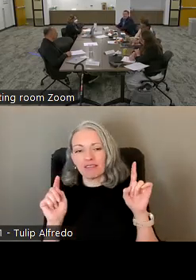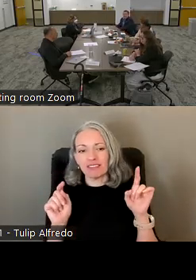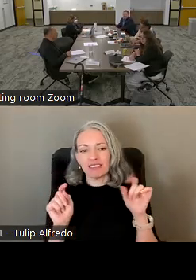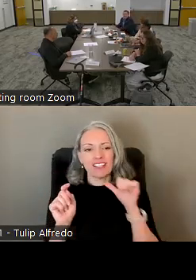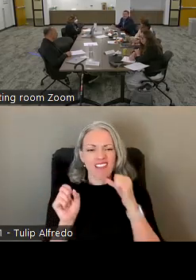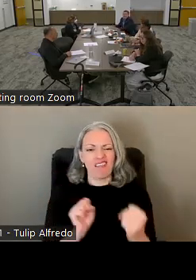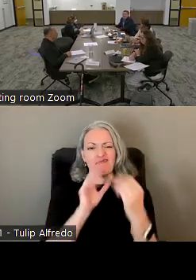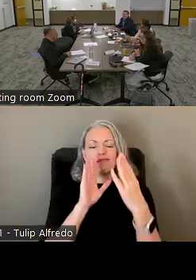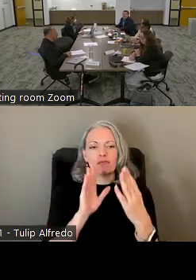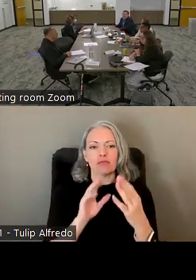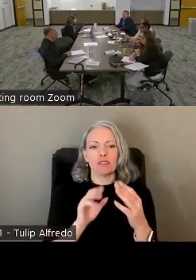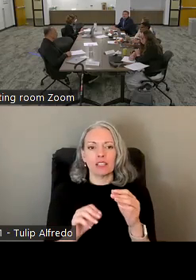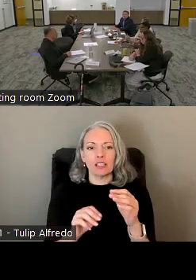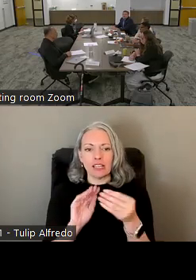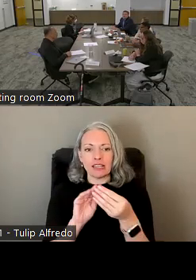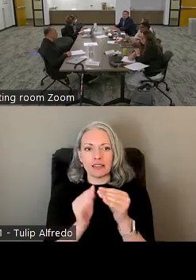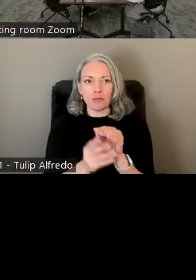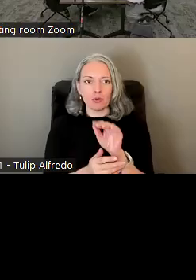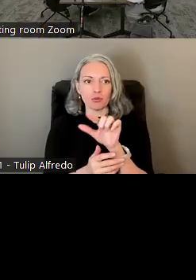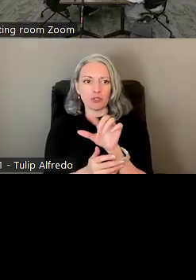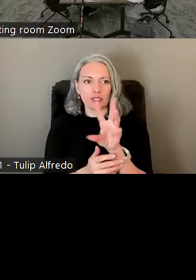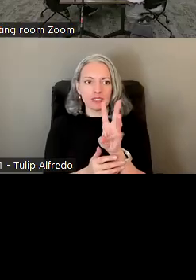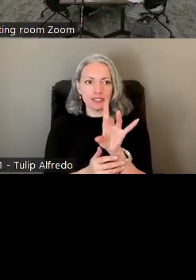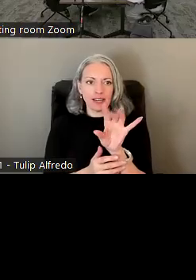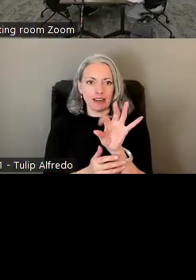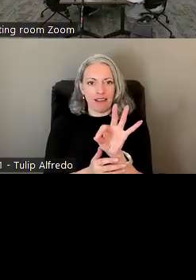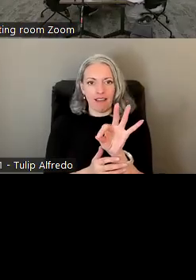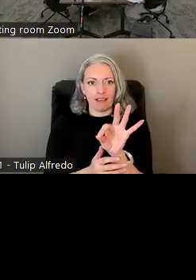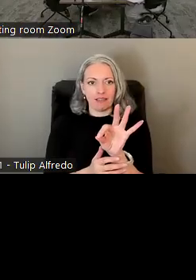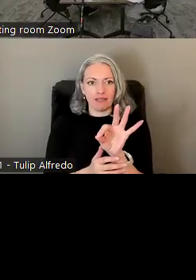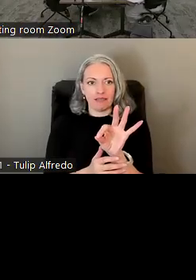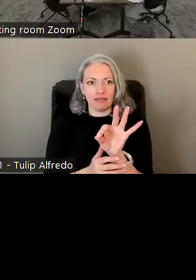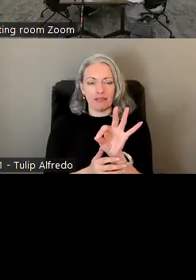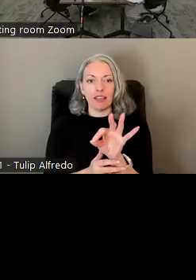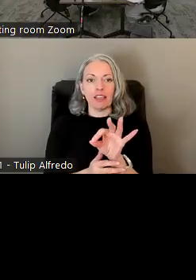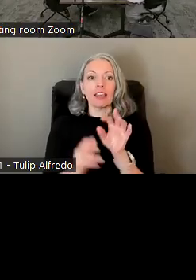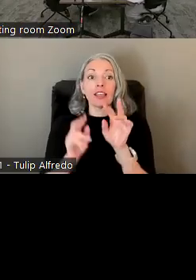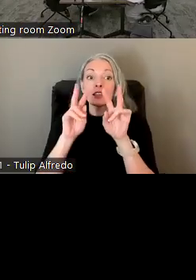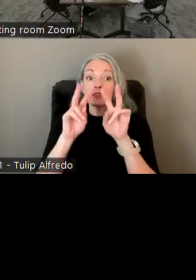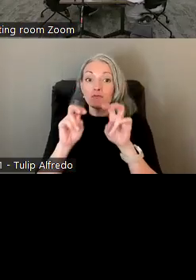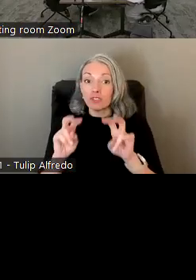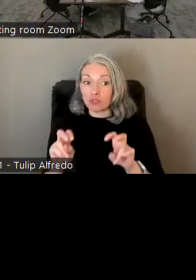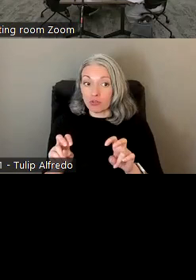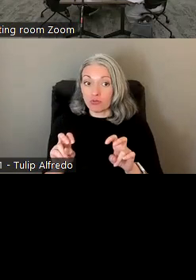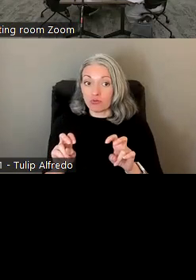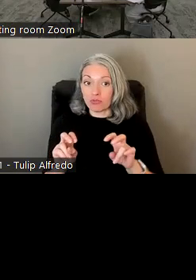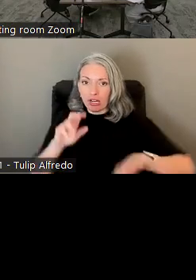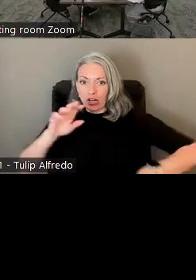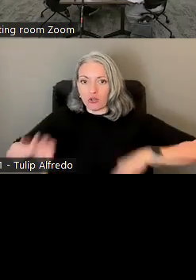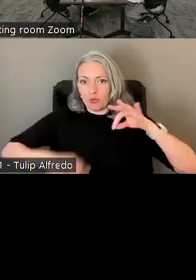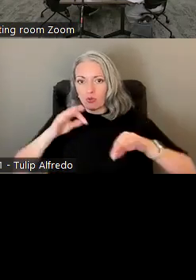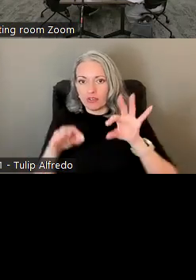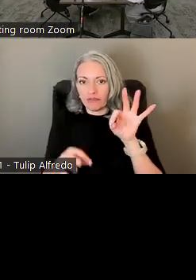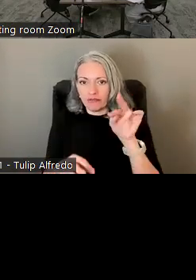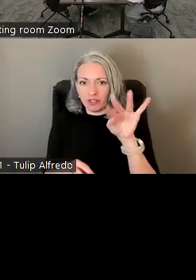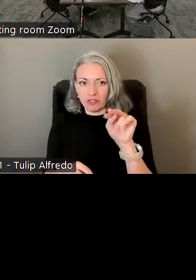AB 2689. It's the Alzheimer's Disease and Related Dementia Research Voluntary Tax Contribution Fund. So many people